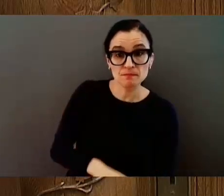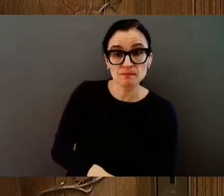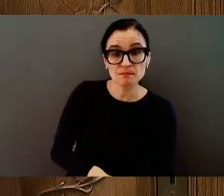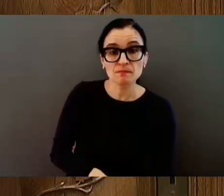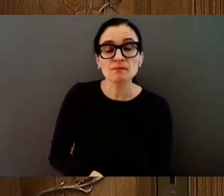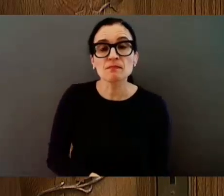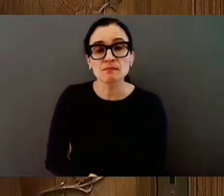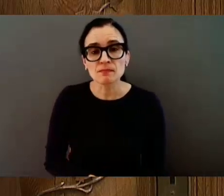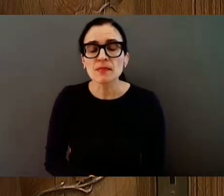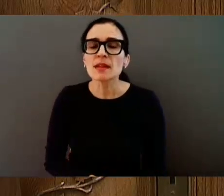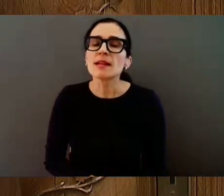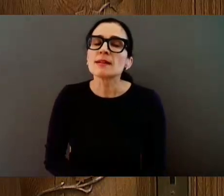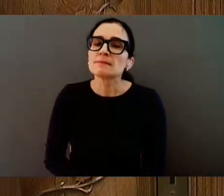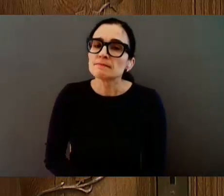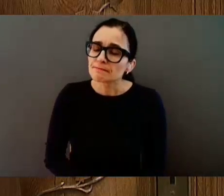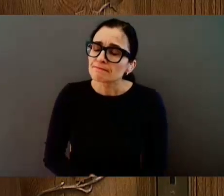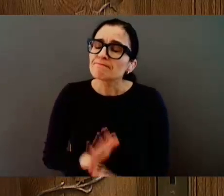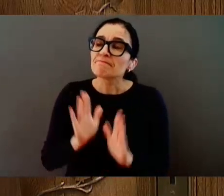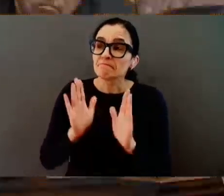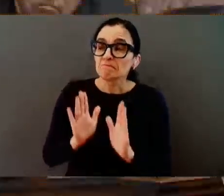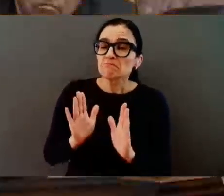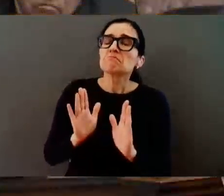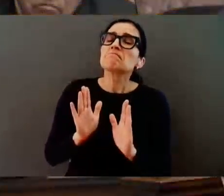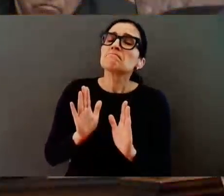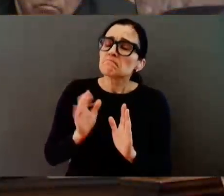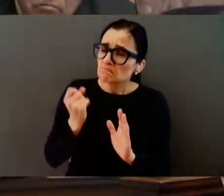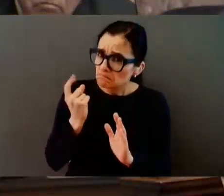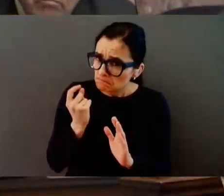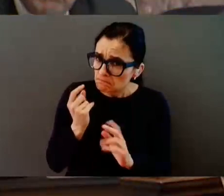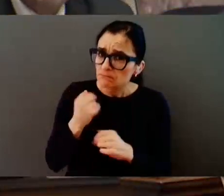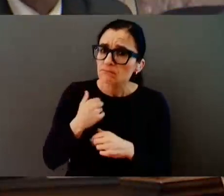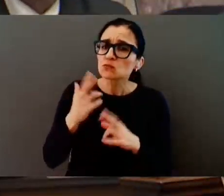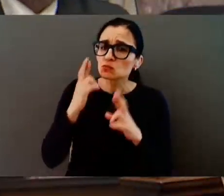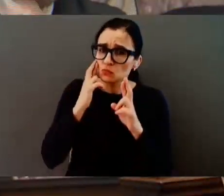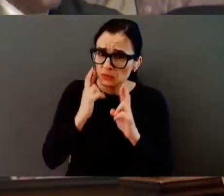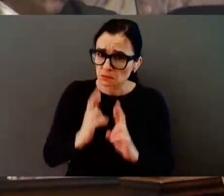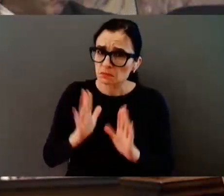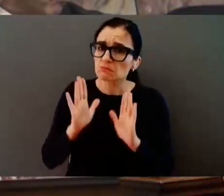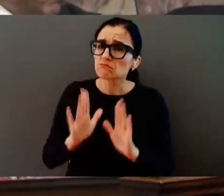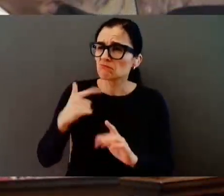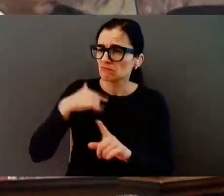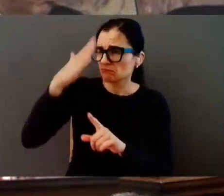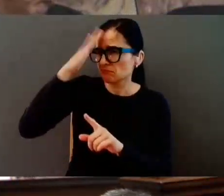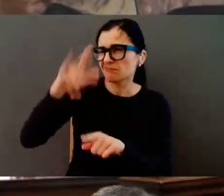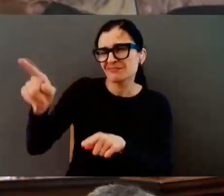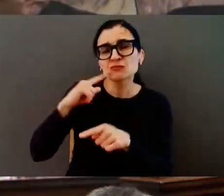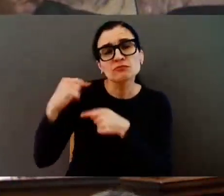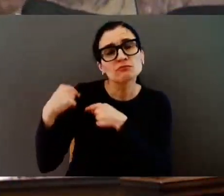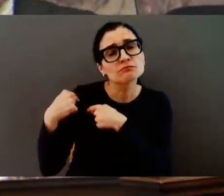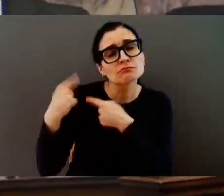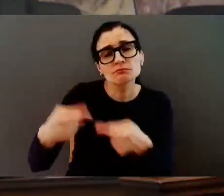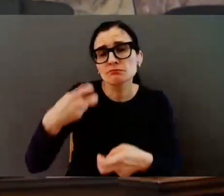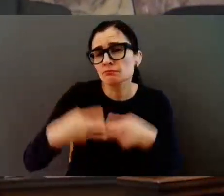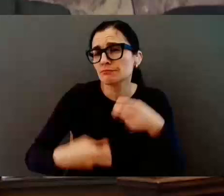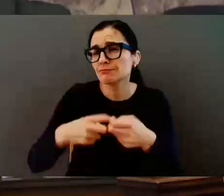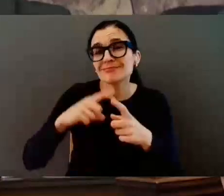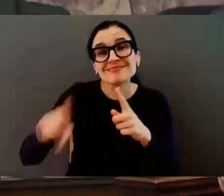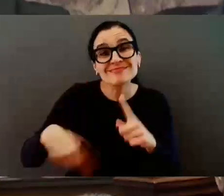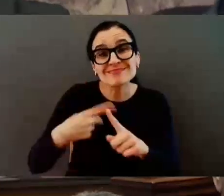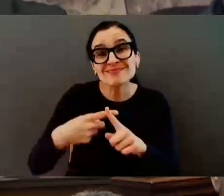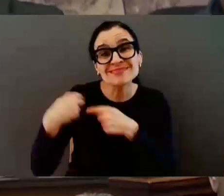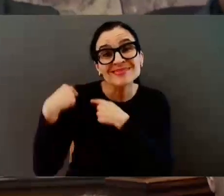has known about this issue since 2024. In fact, a letter was sent to the Rural Practice Programs branch of the Ministry of